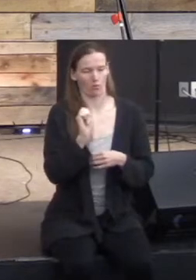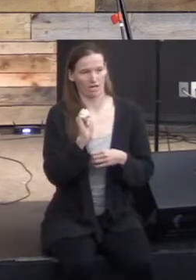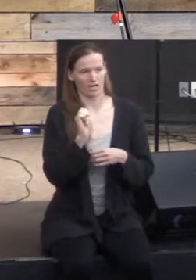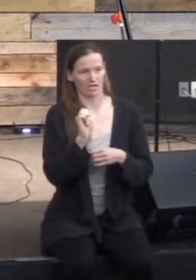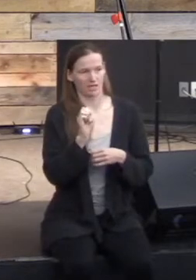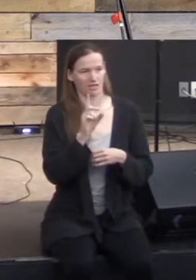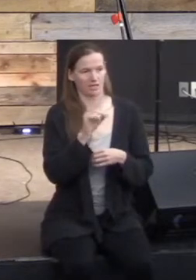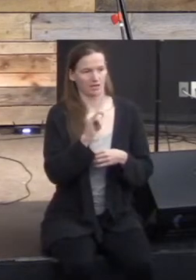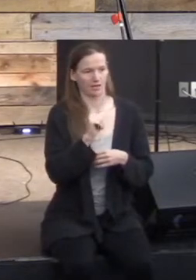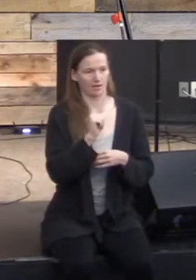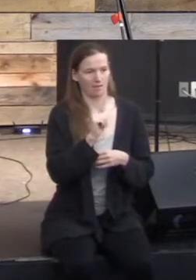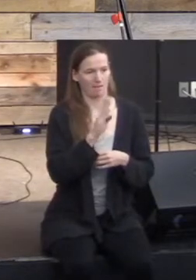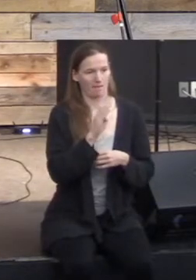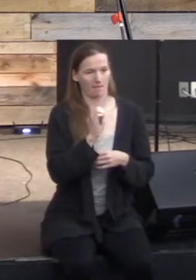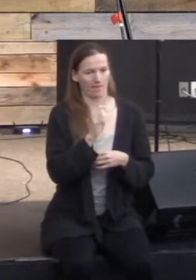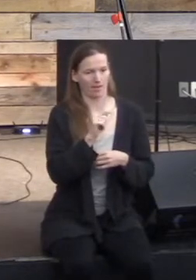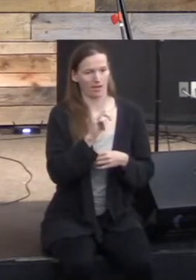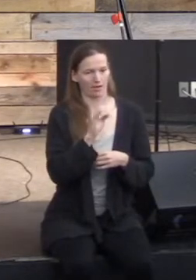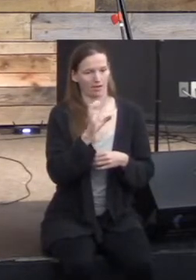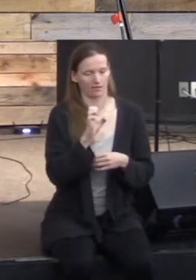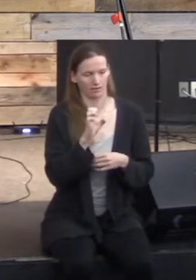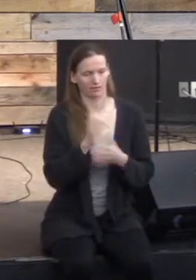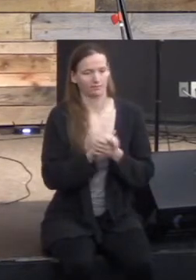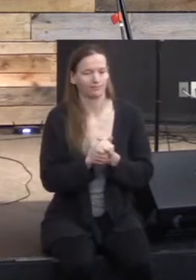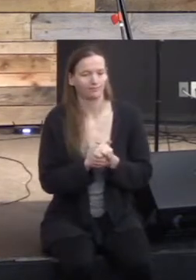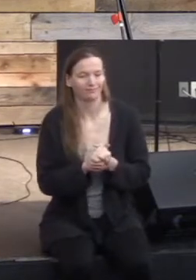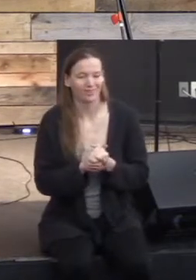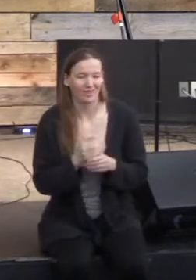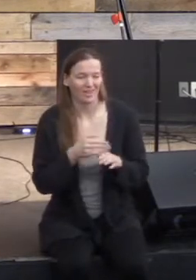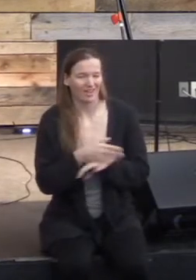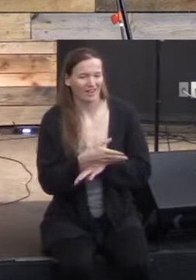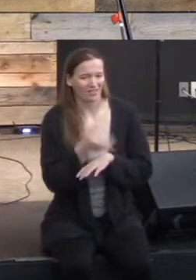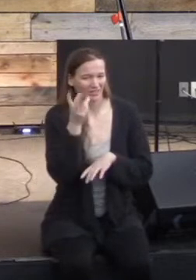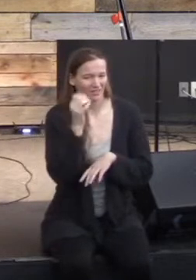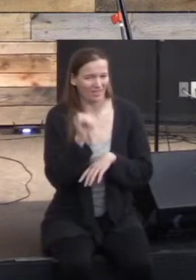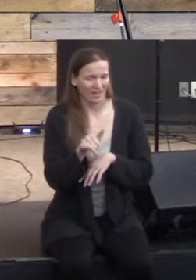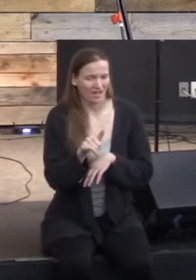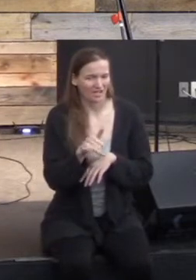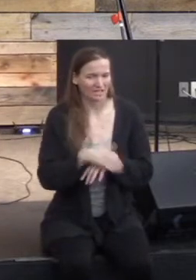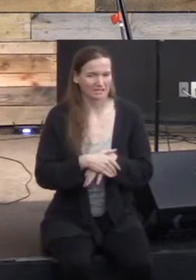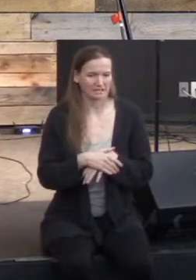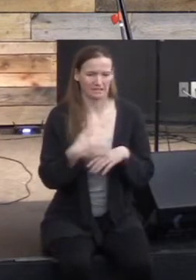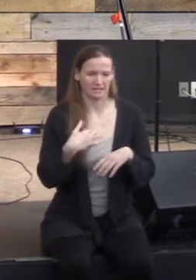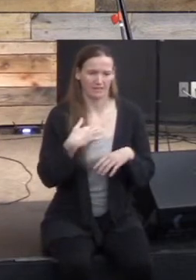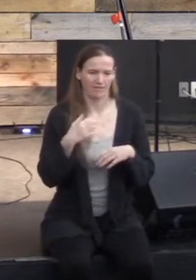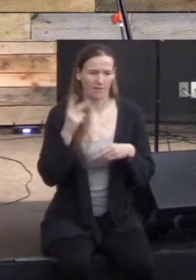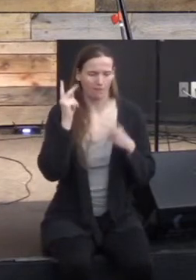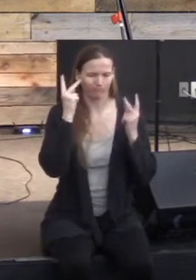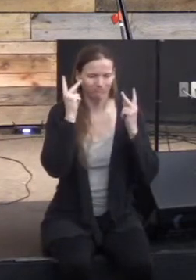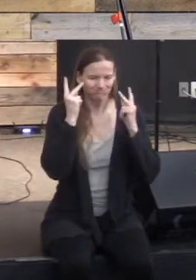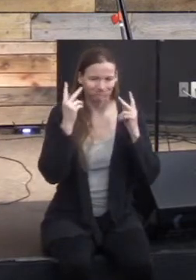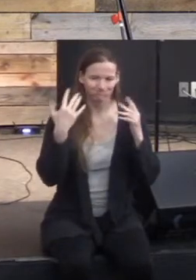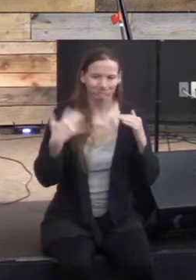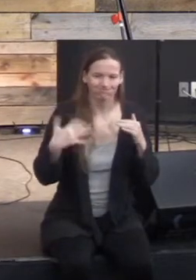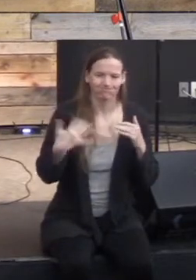After hearing the news, I began to panic, and it's like, oh, man.